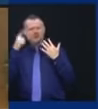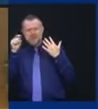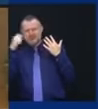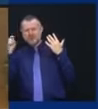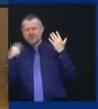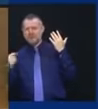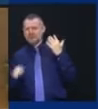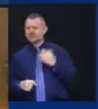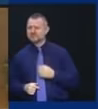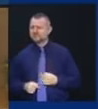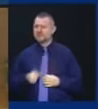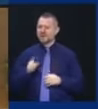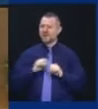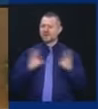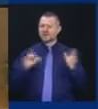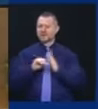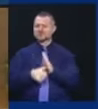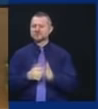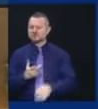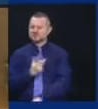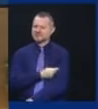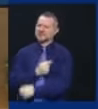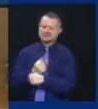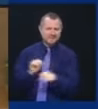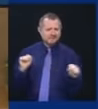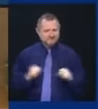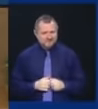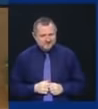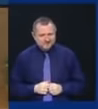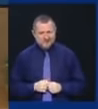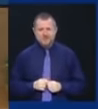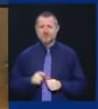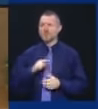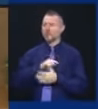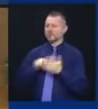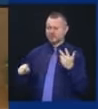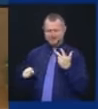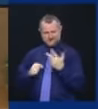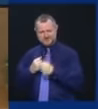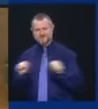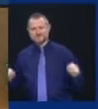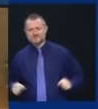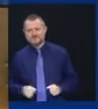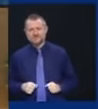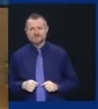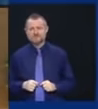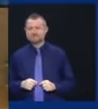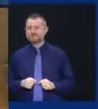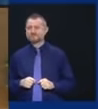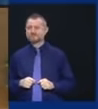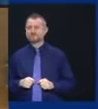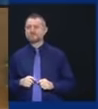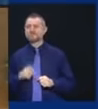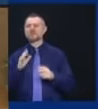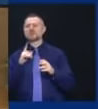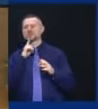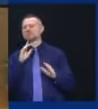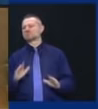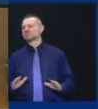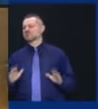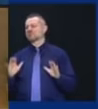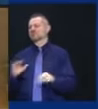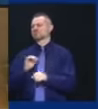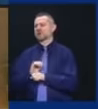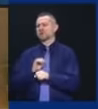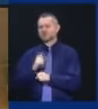that vaccines are safe, all three vaccines. I think you've done a magnificent job in letting the black